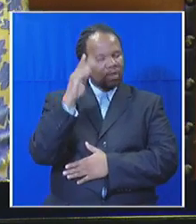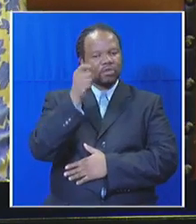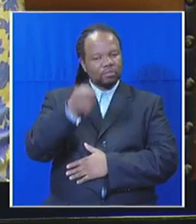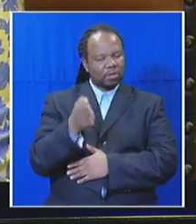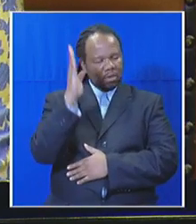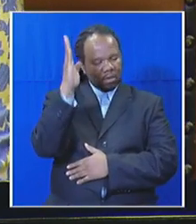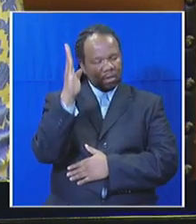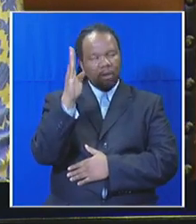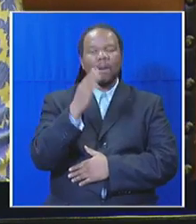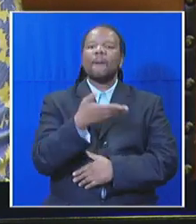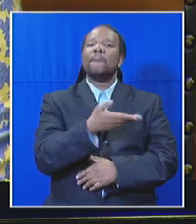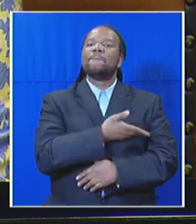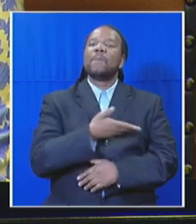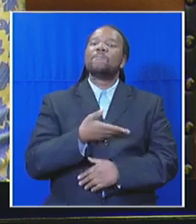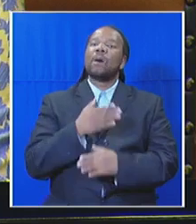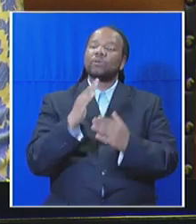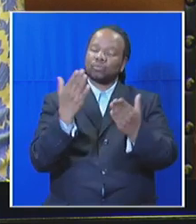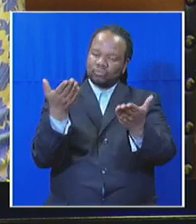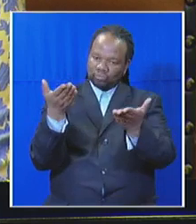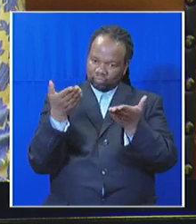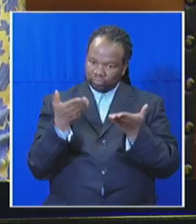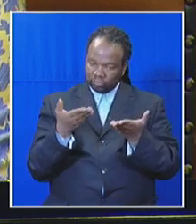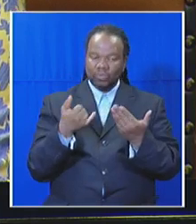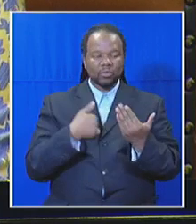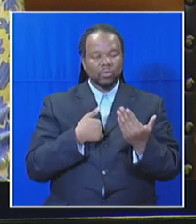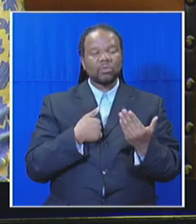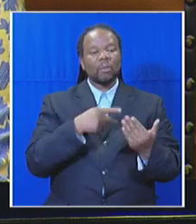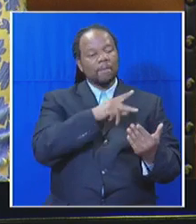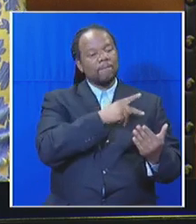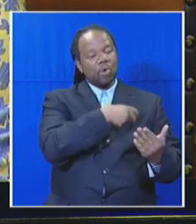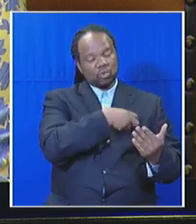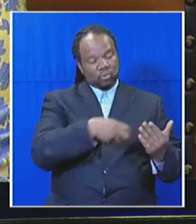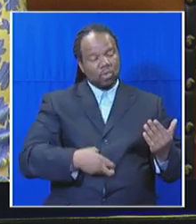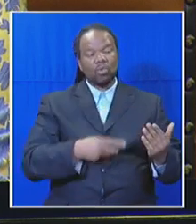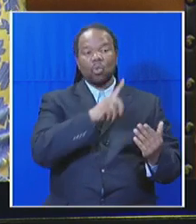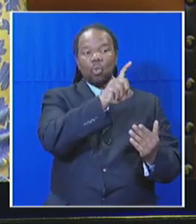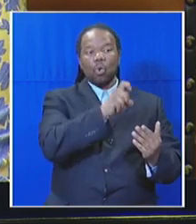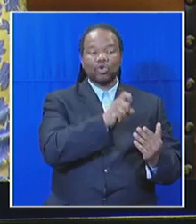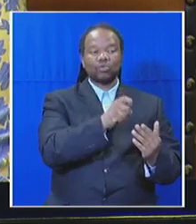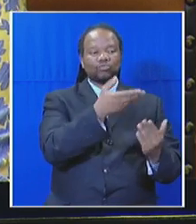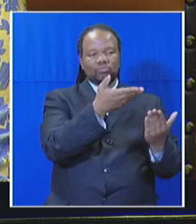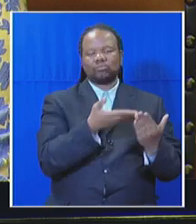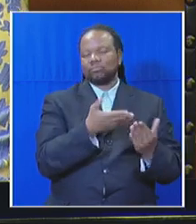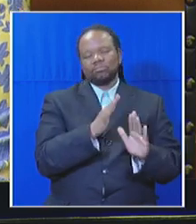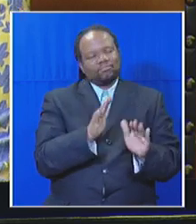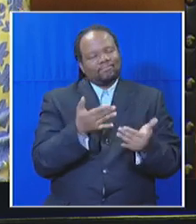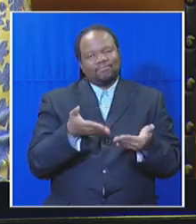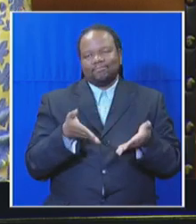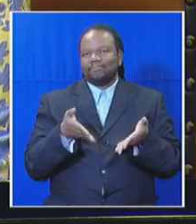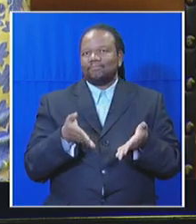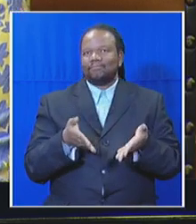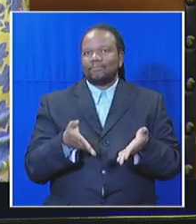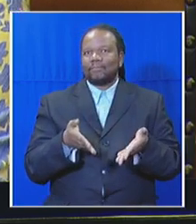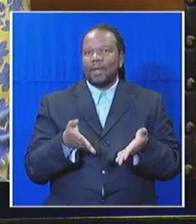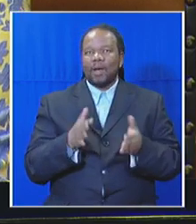come here to entertain questions to the President. And I really now have No, no, been we're